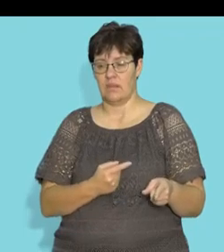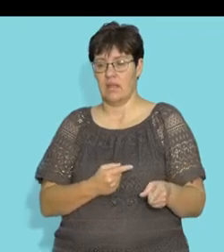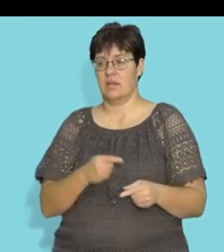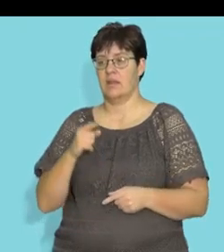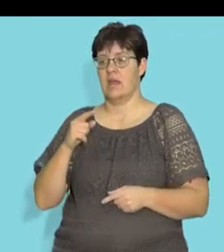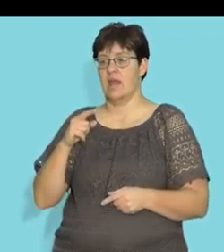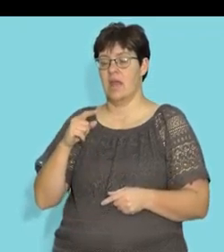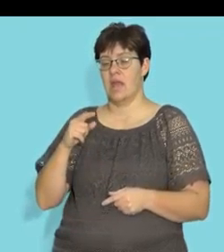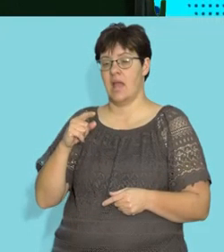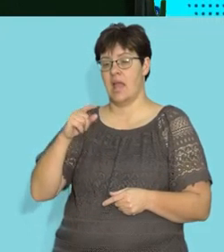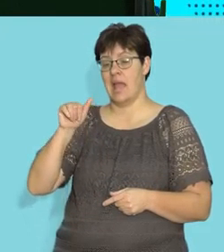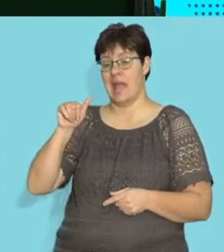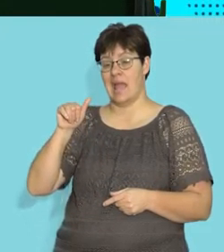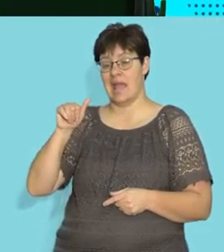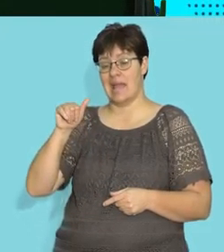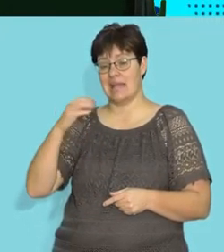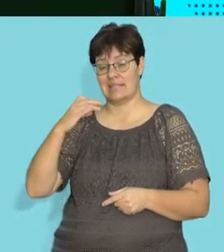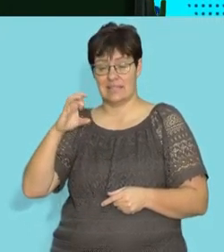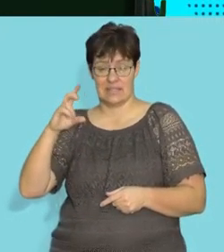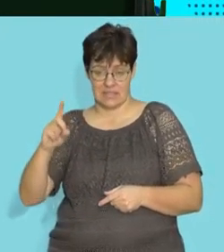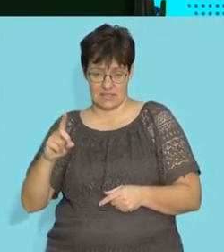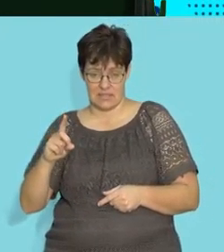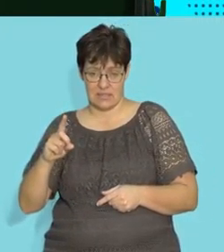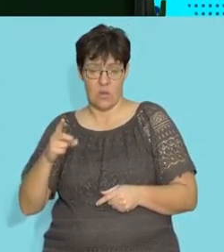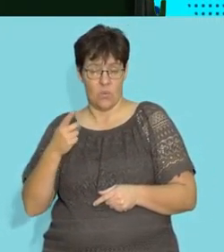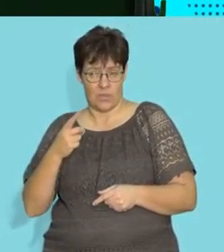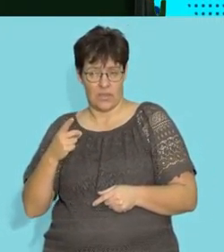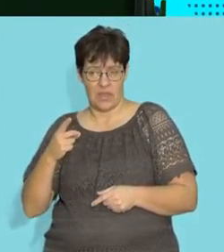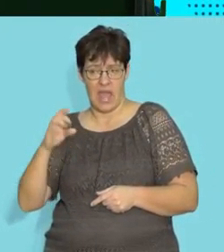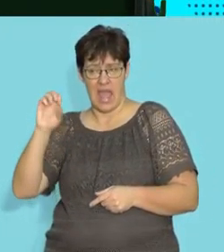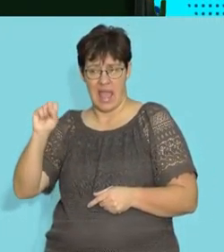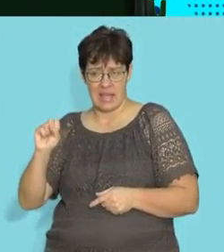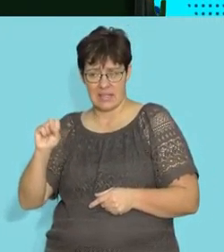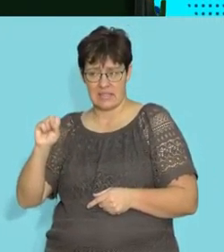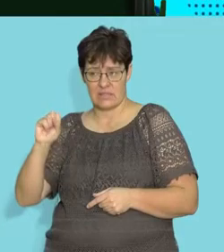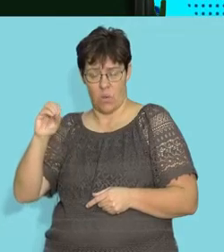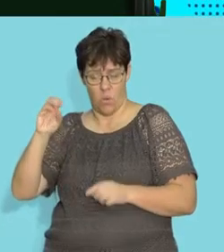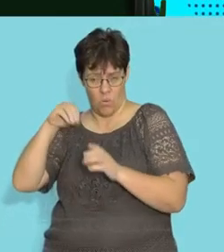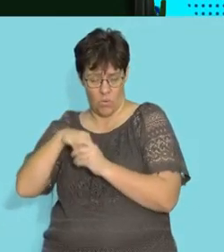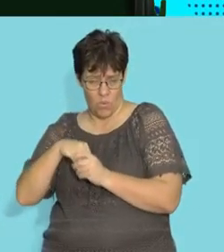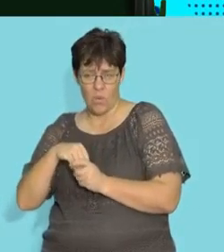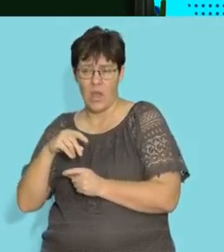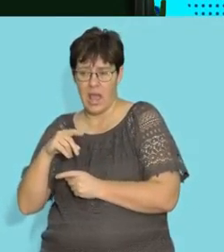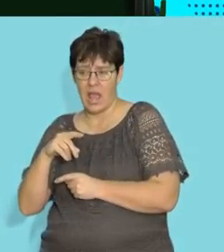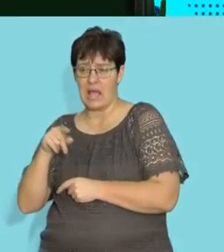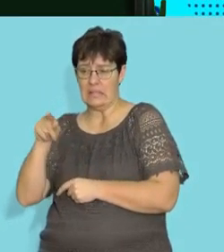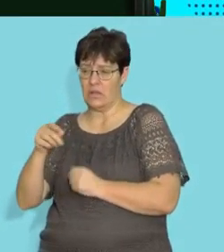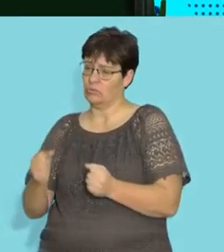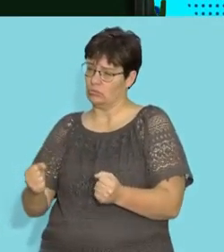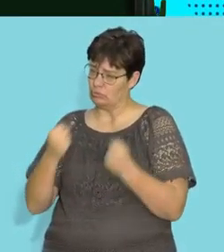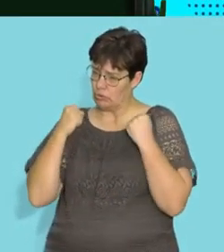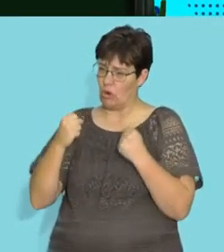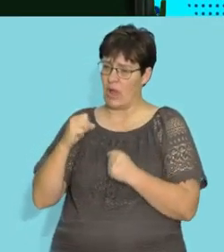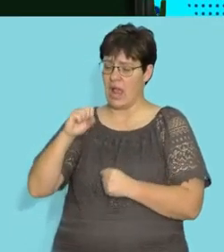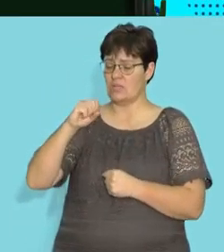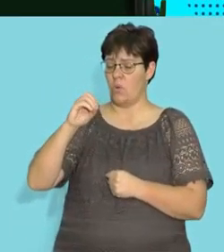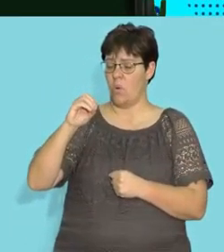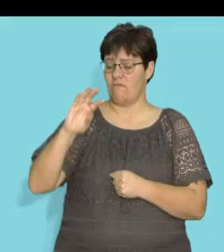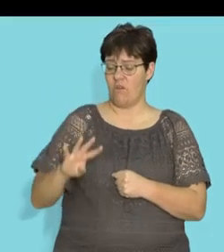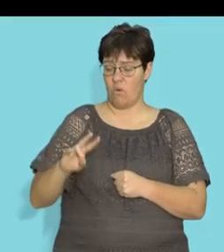sodium hydroxide, and we know that it's a strong base. So we have the strong base sodium